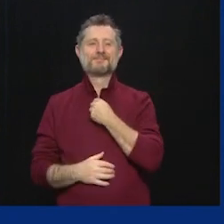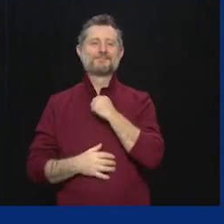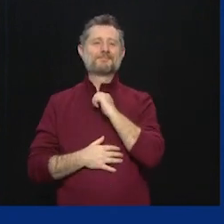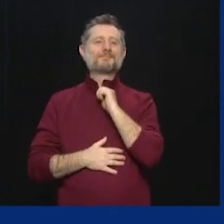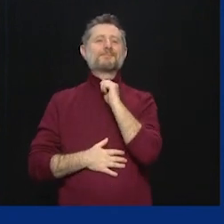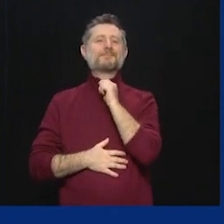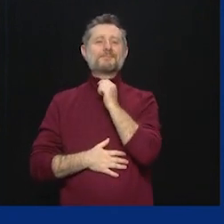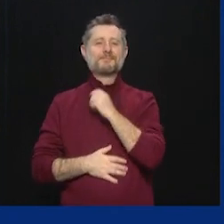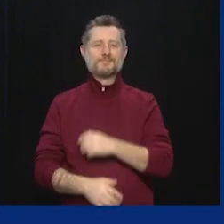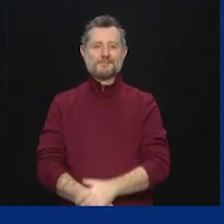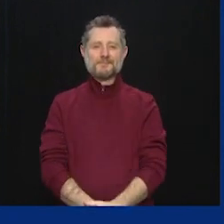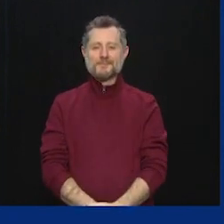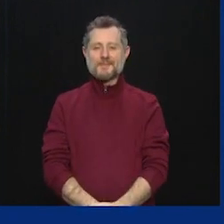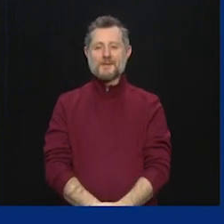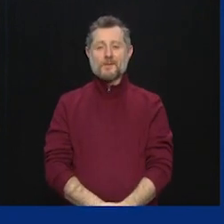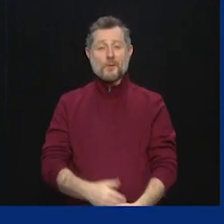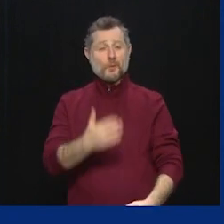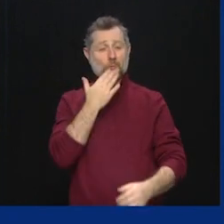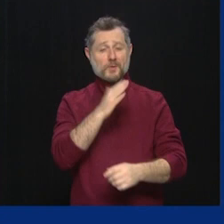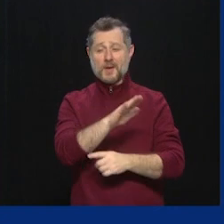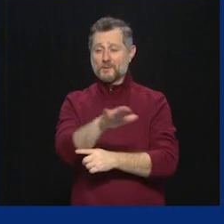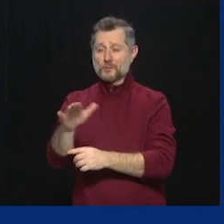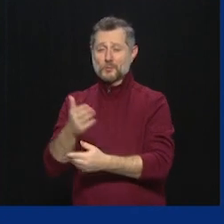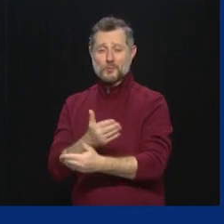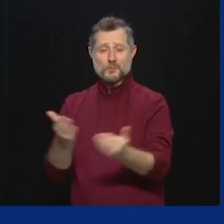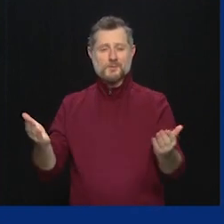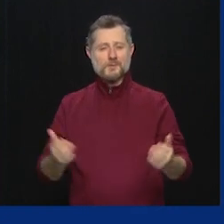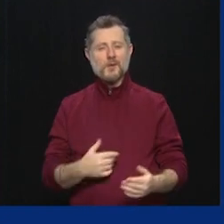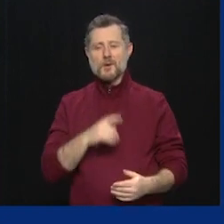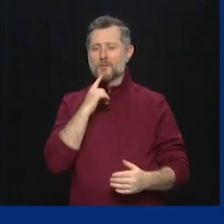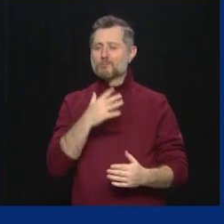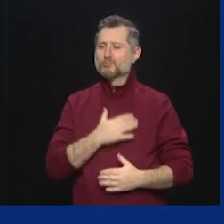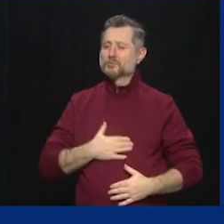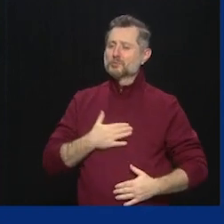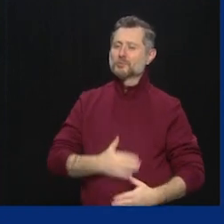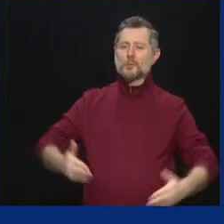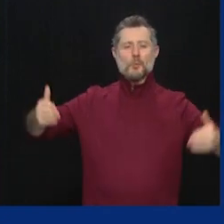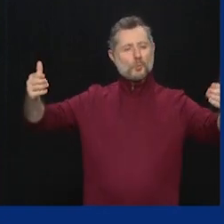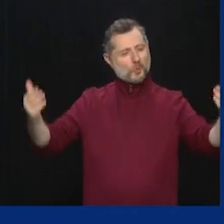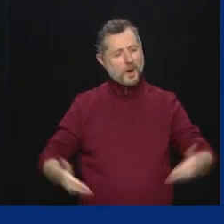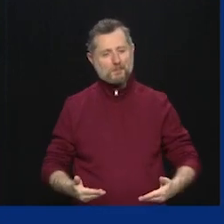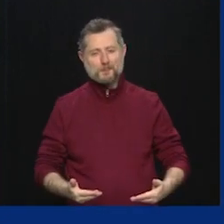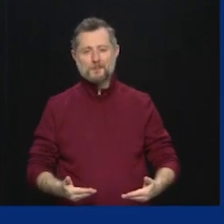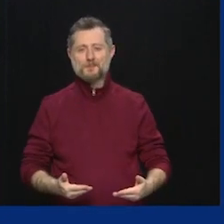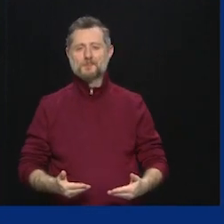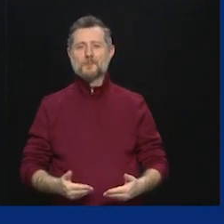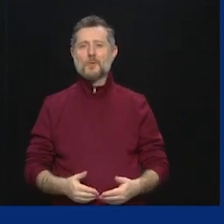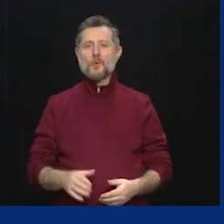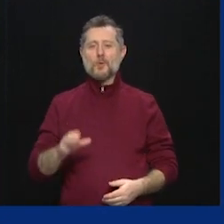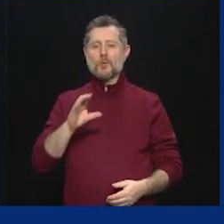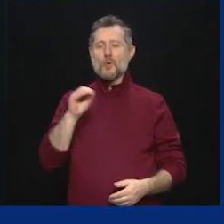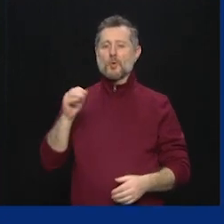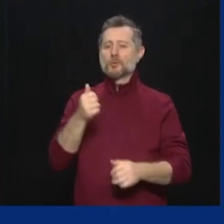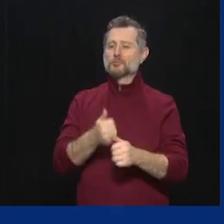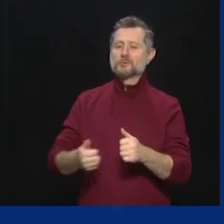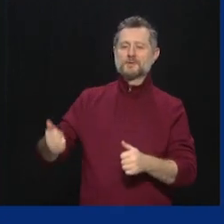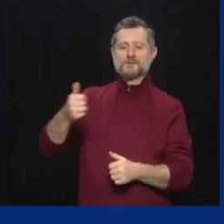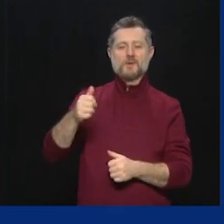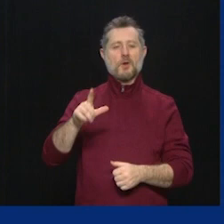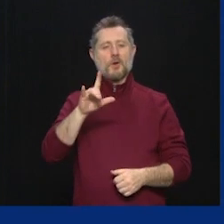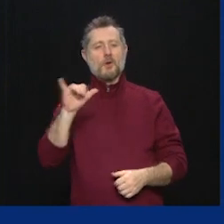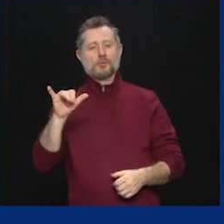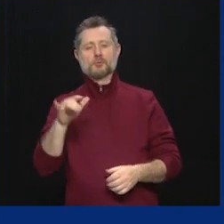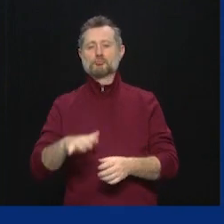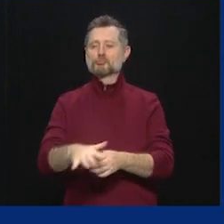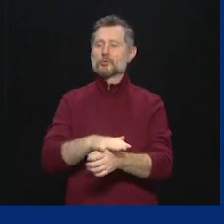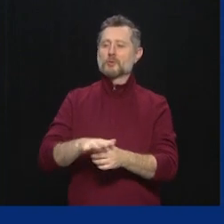Good afternoon. Please welcome to the stage Co-Chair of the Long Island Regional Economic Development